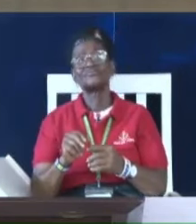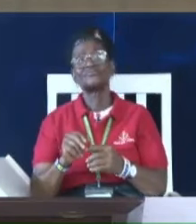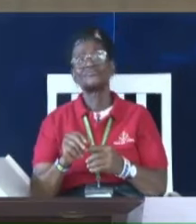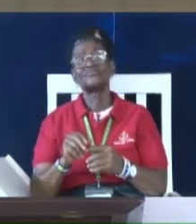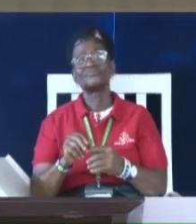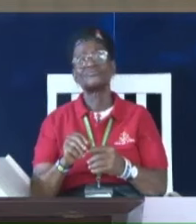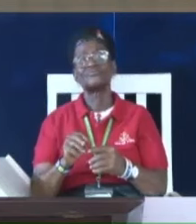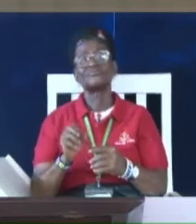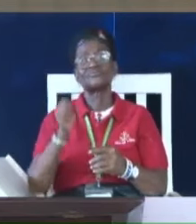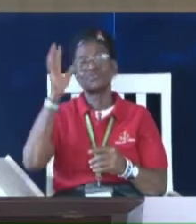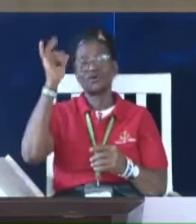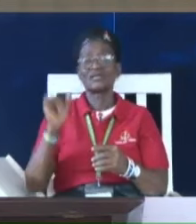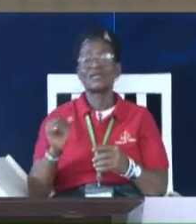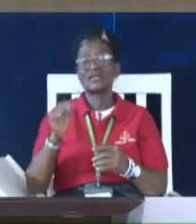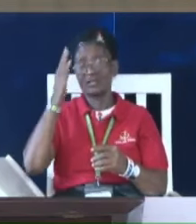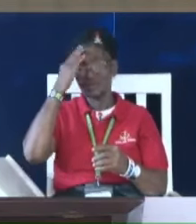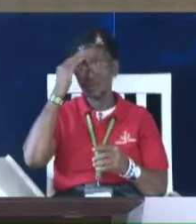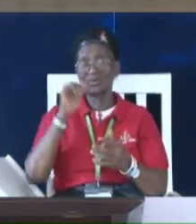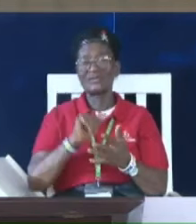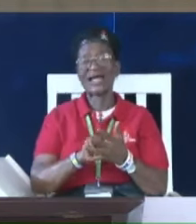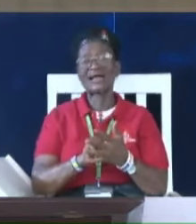52, I suddenly realized that